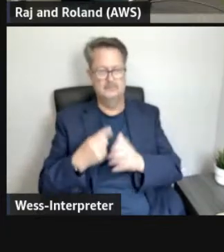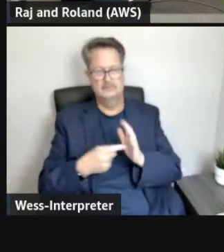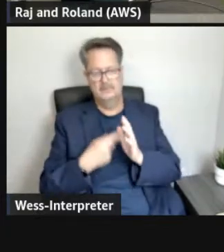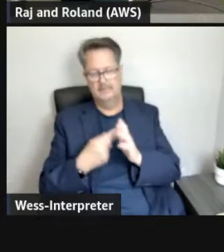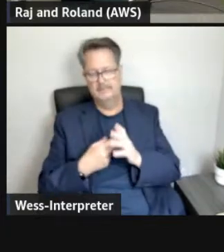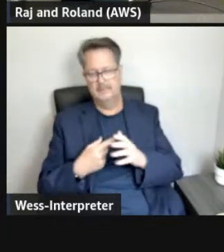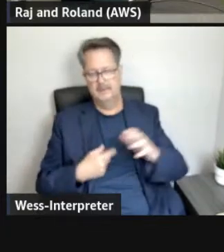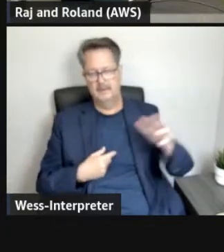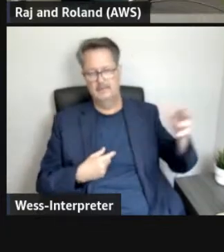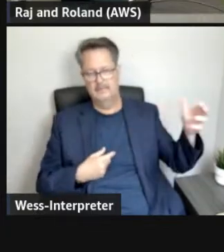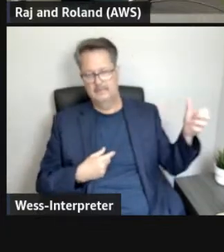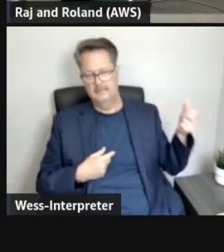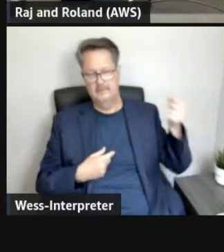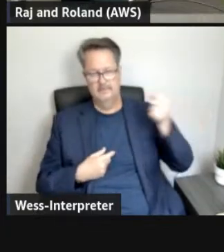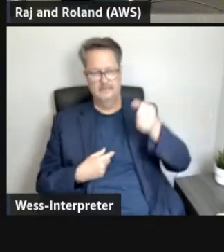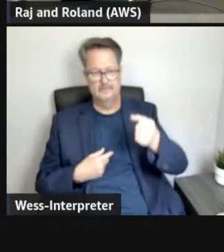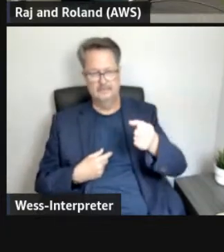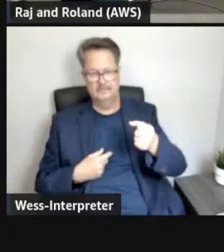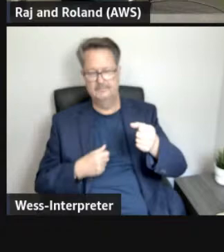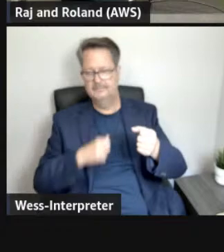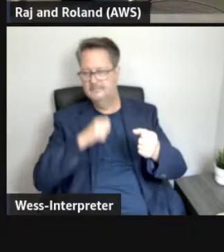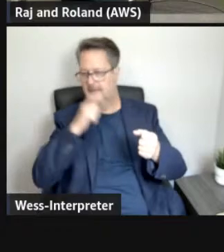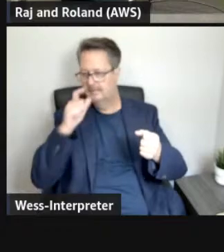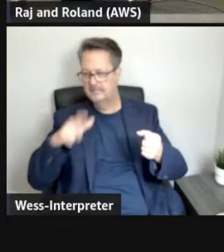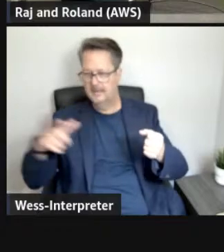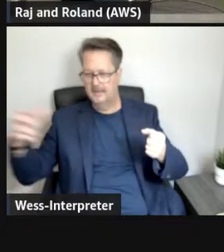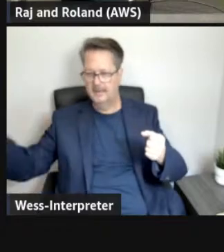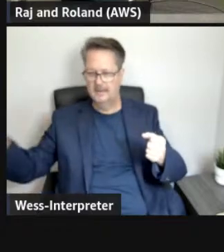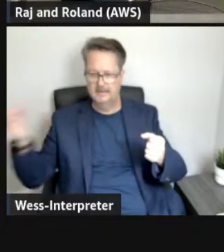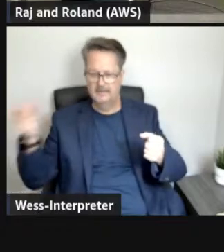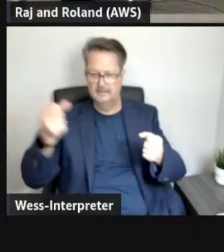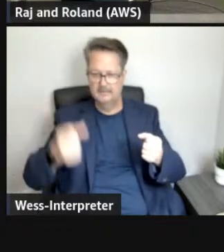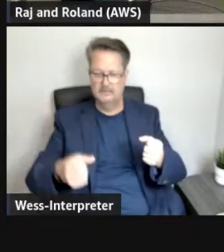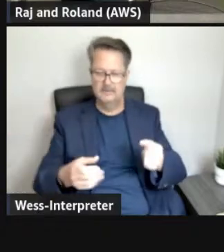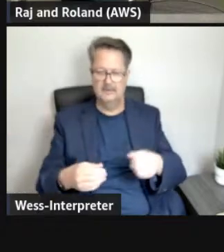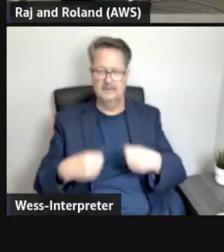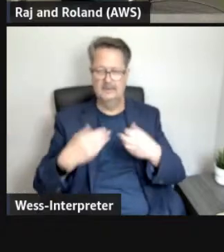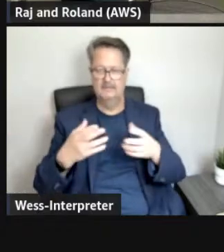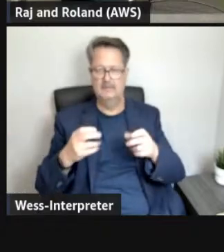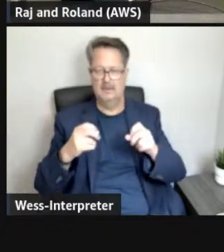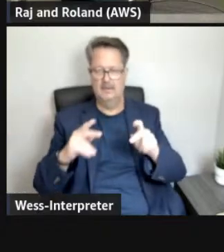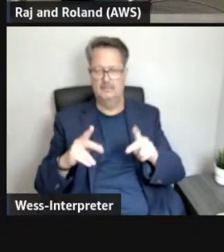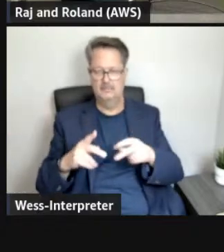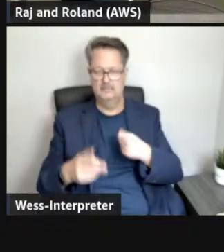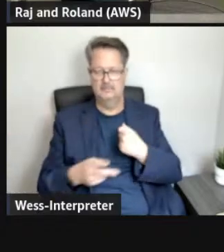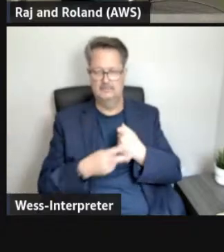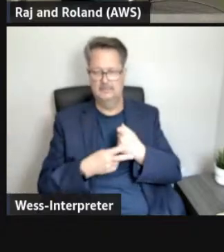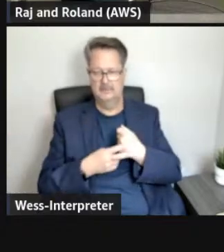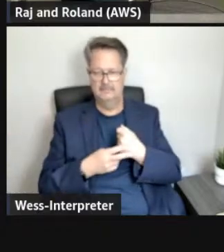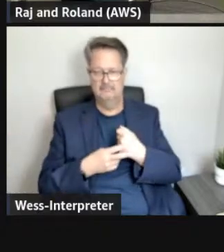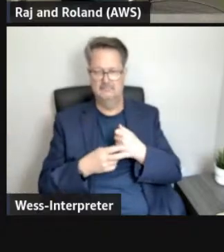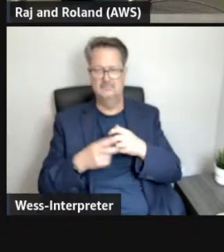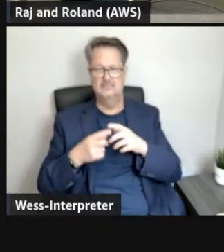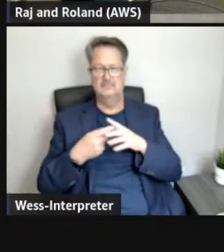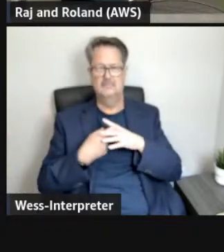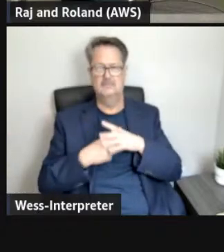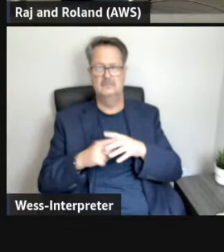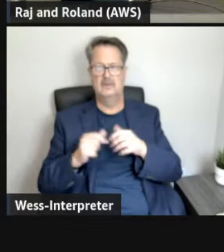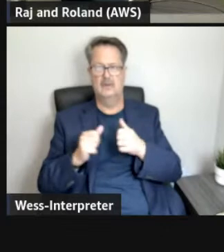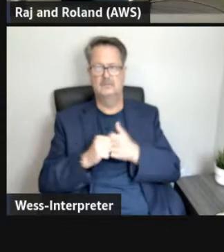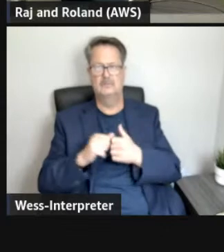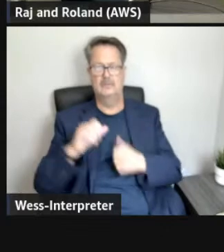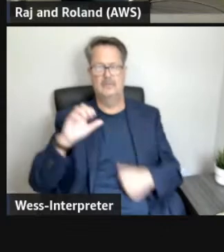and on-demand instances. So we want to give you all the opportunities to save. So it all starts with containers, right?